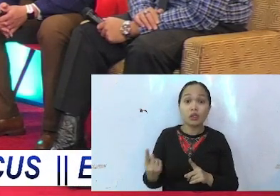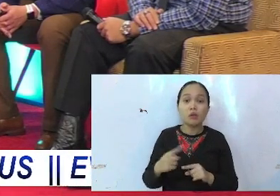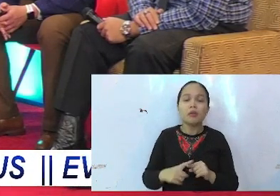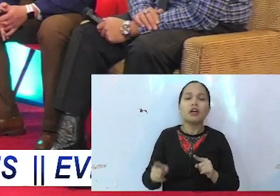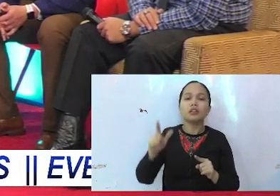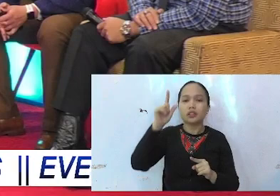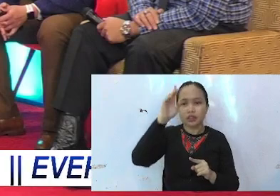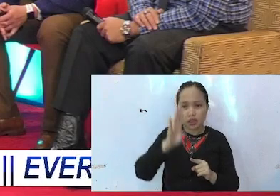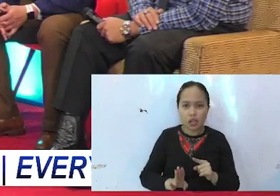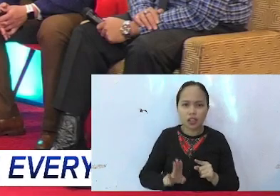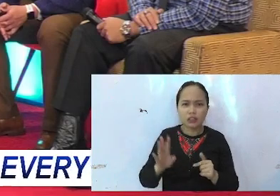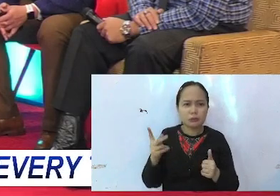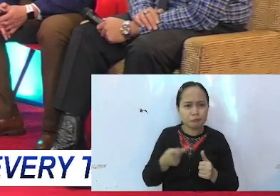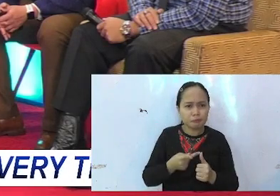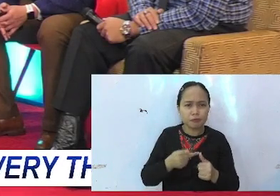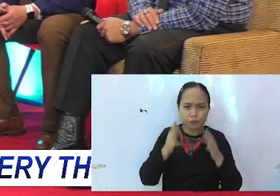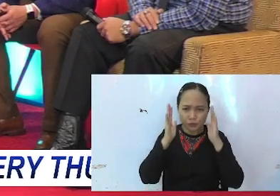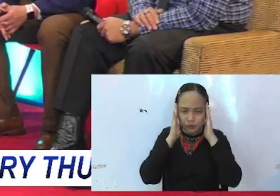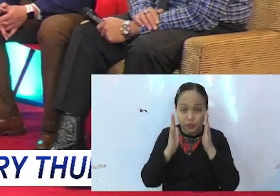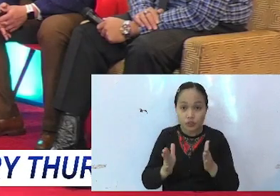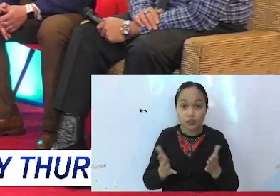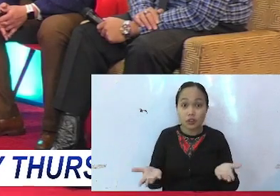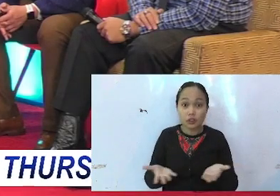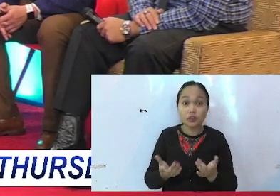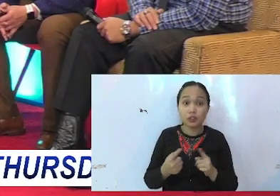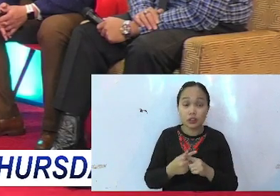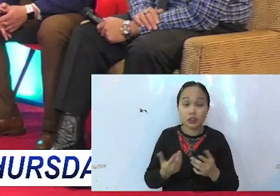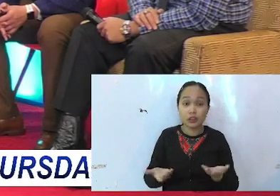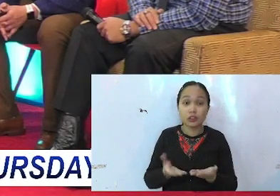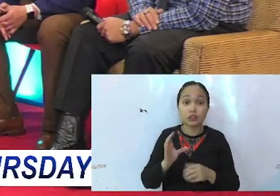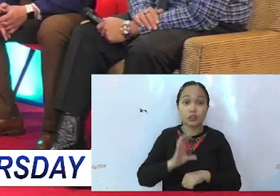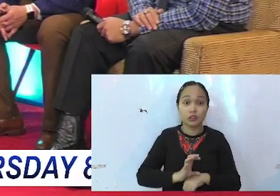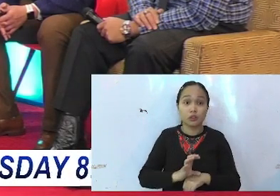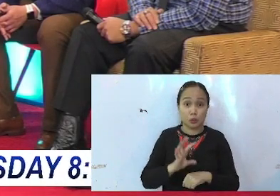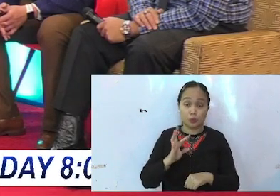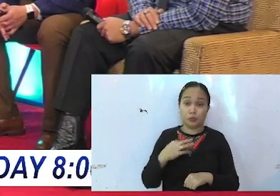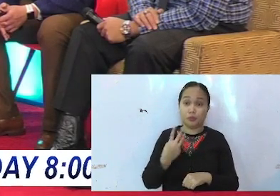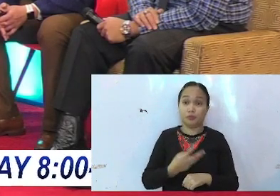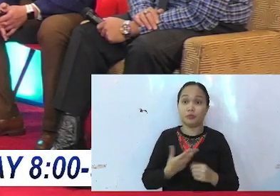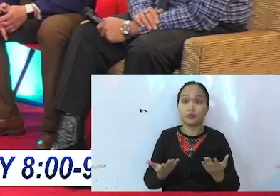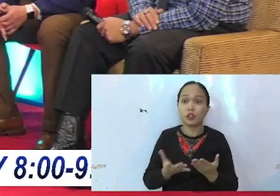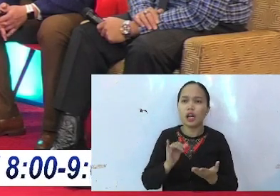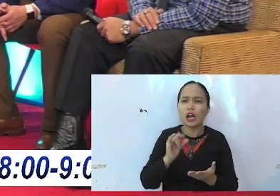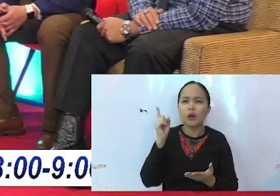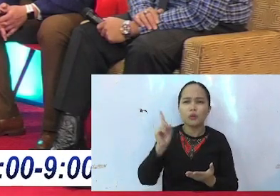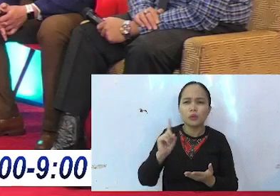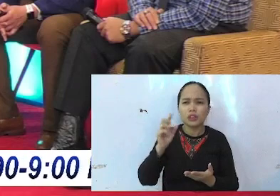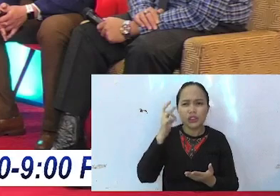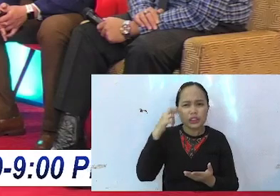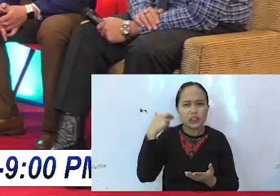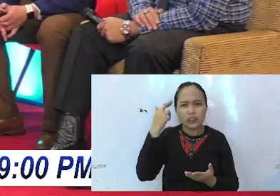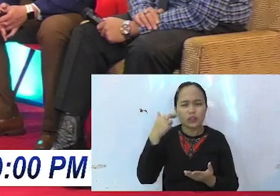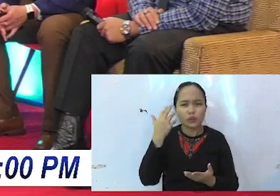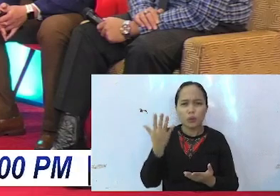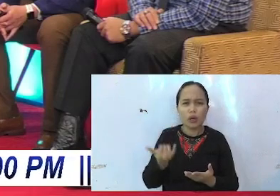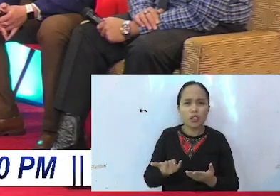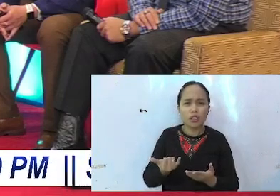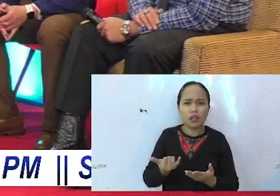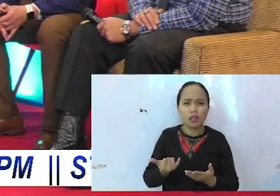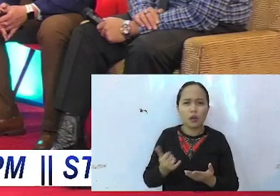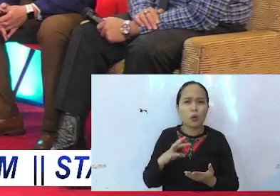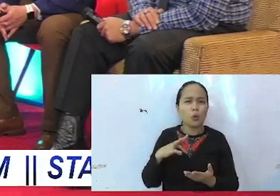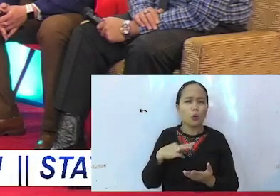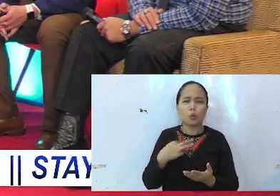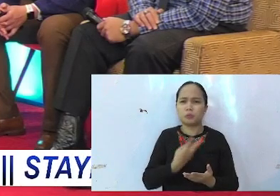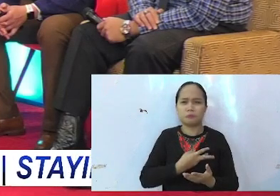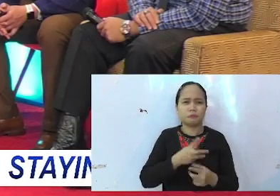intendedly, the primary focus is for this church. That's why we have this. The reason why I'm telling it to them, because, you know, we cannot